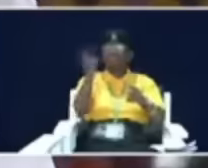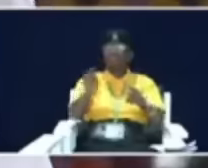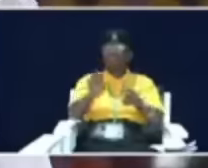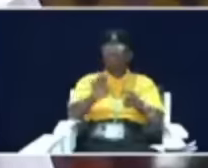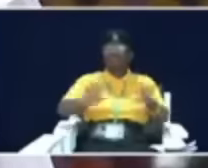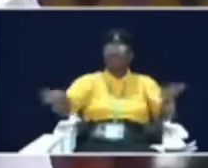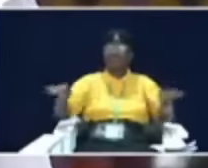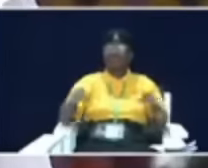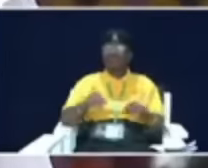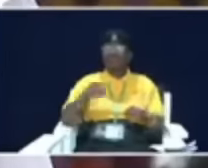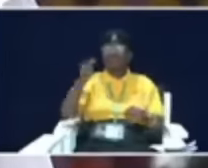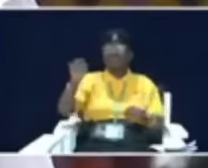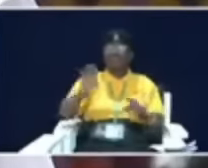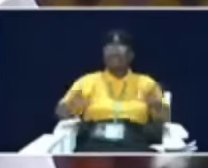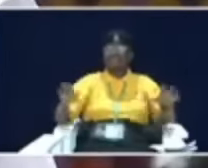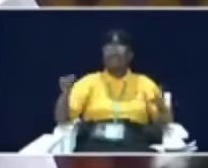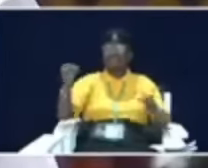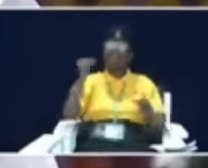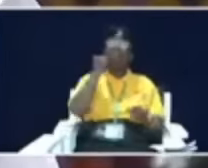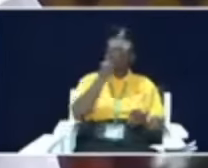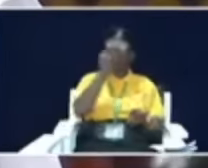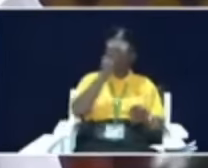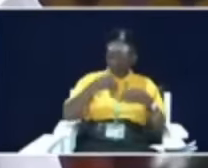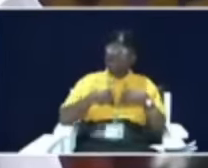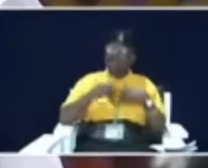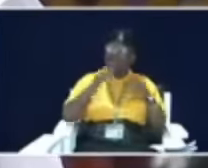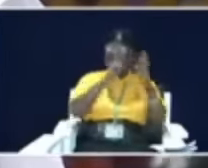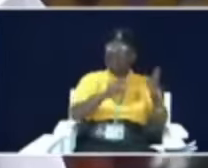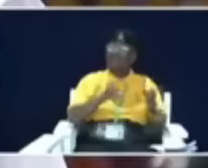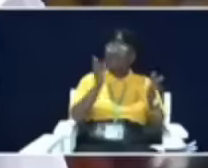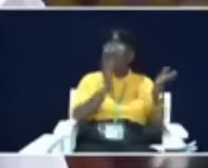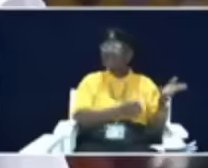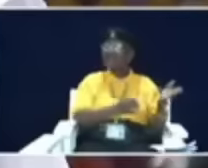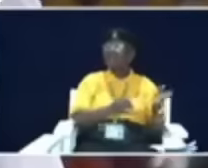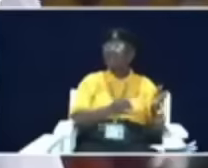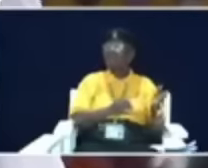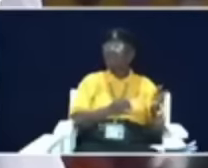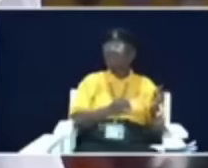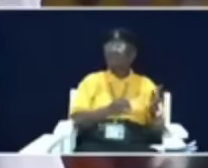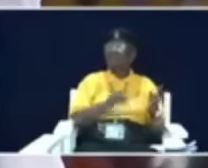Children of Israel had already left Egypt singing victory songs,